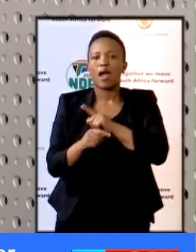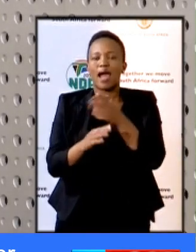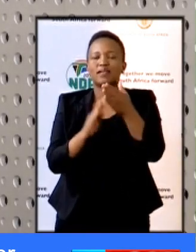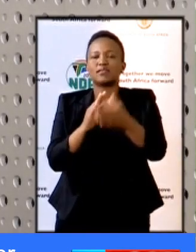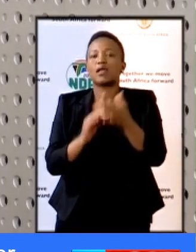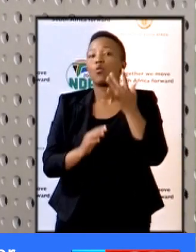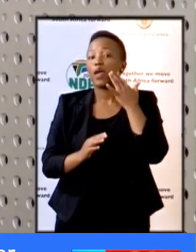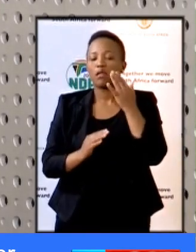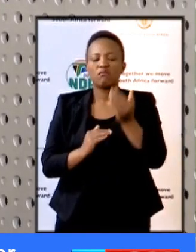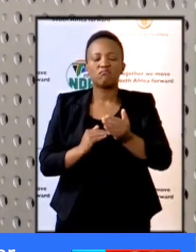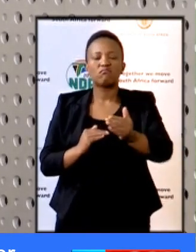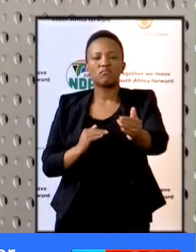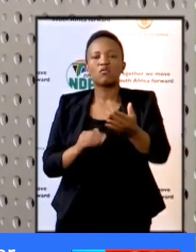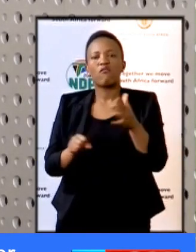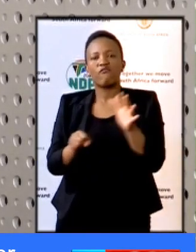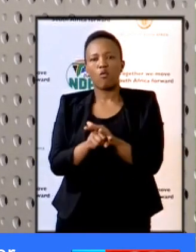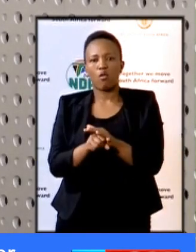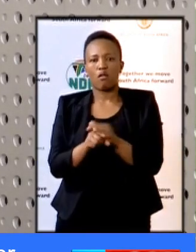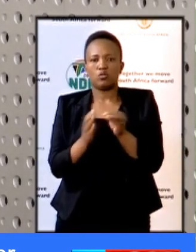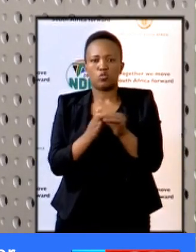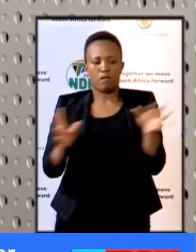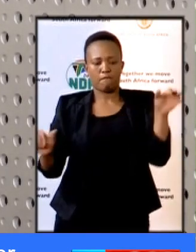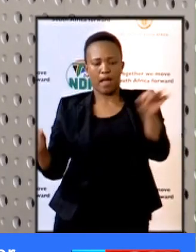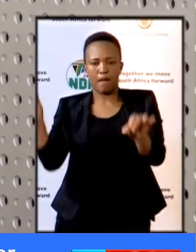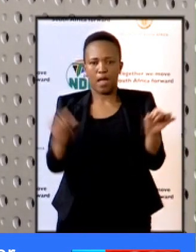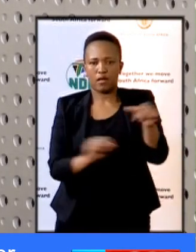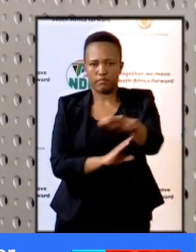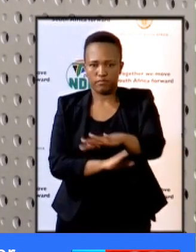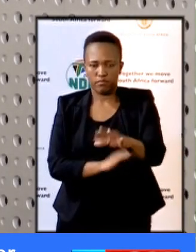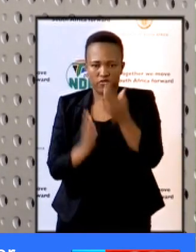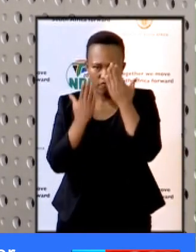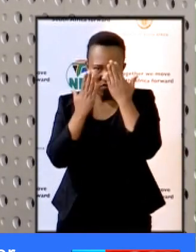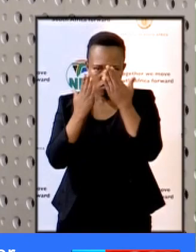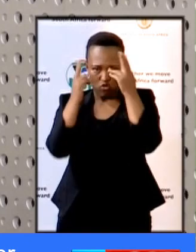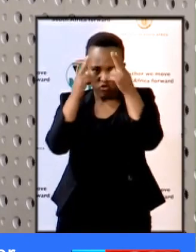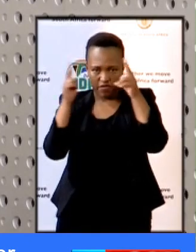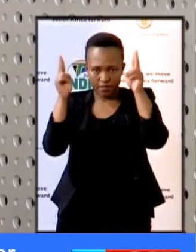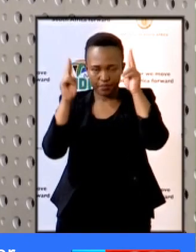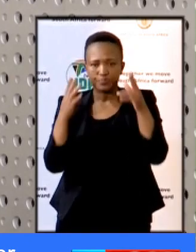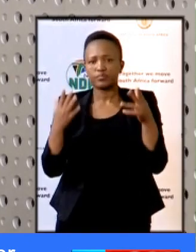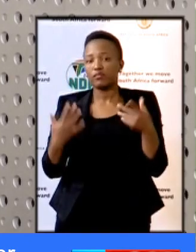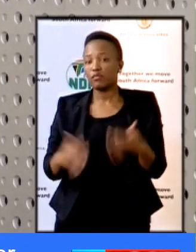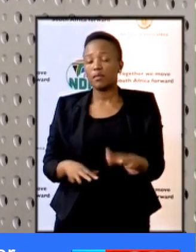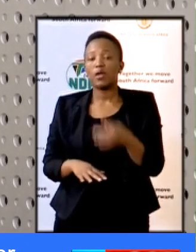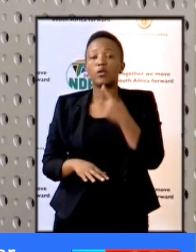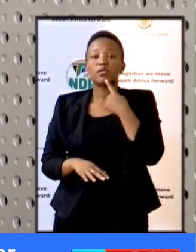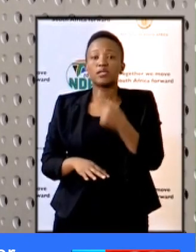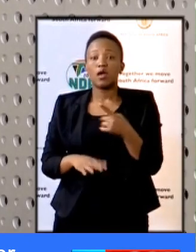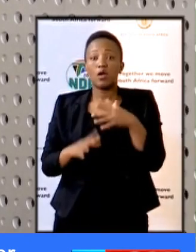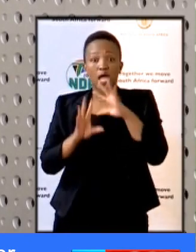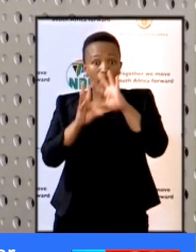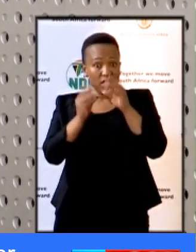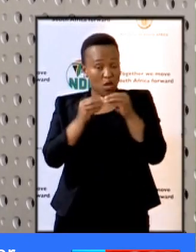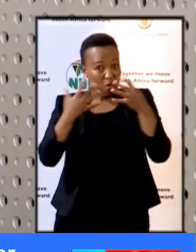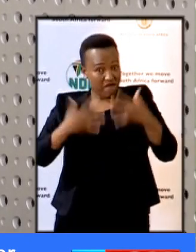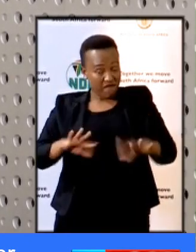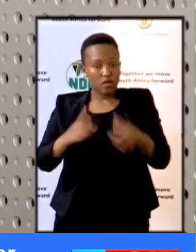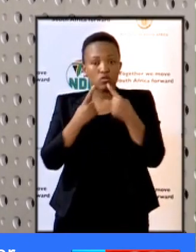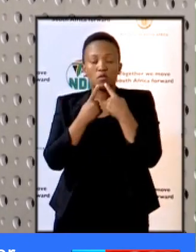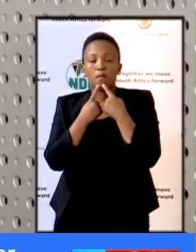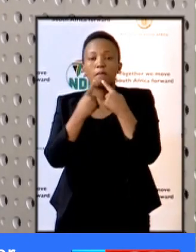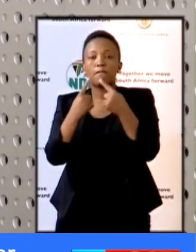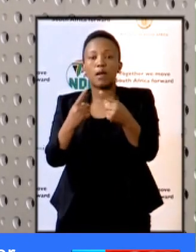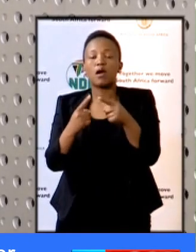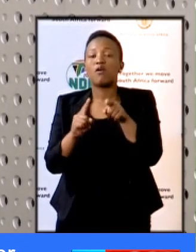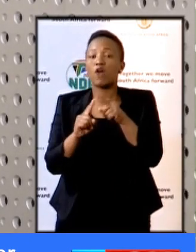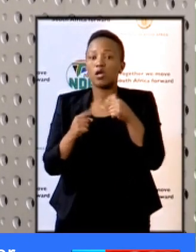Ngamanye amazwi sifuna ukuthi uma kuqala uJune sesizenzile zonke lezi zinto esizishoyo la ukuze kwazi ukuthi